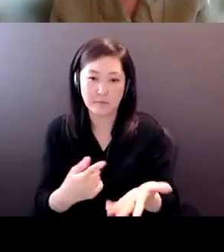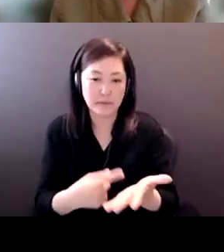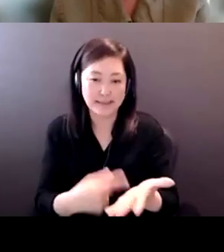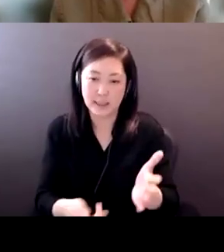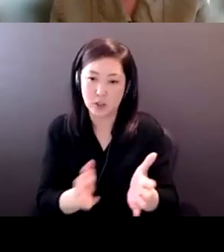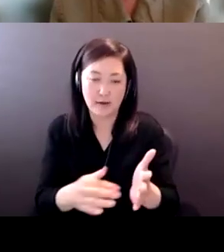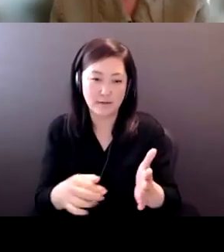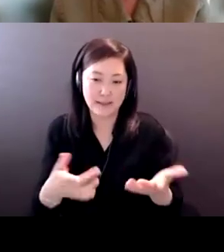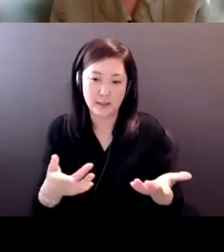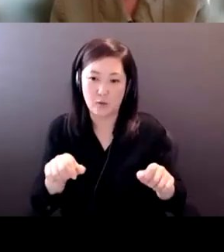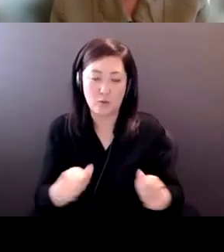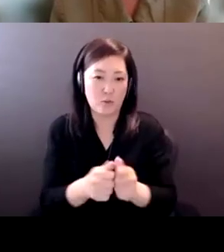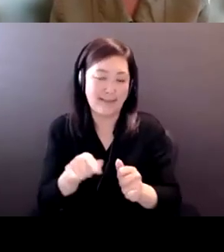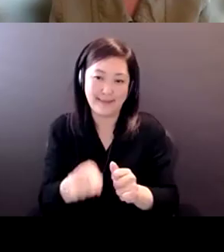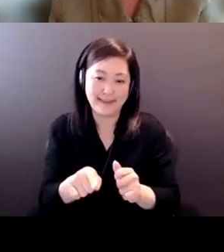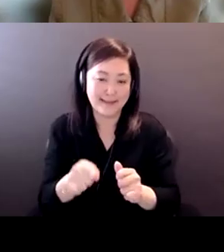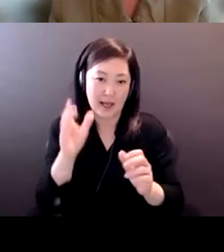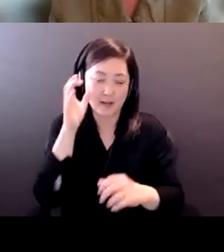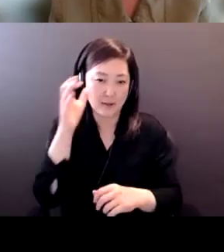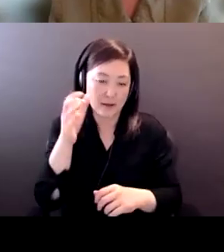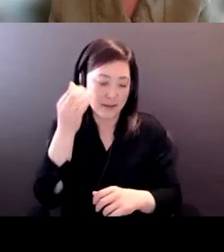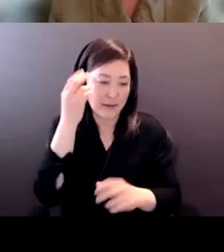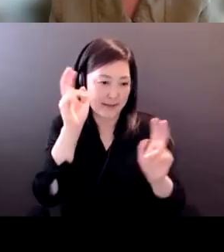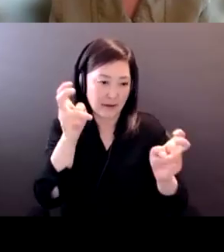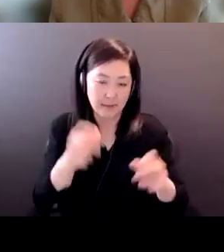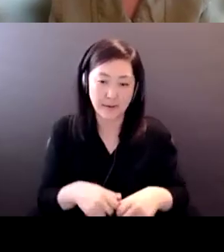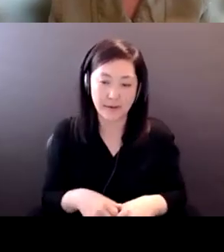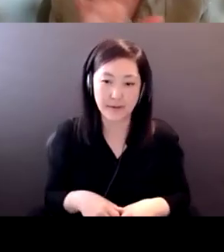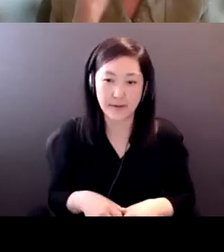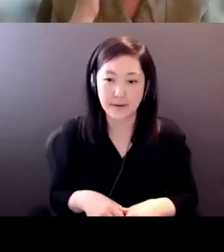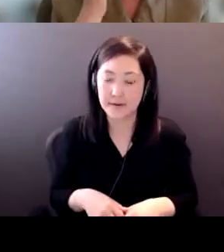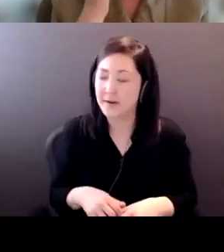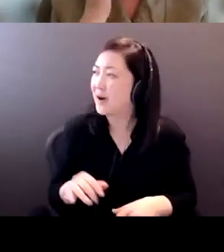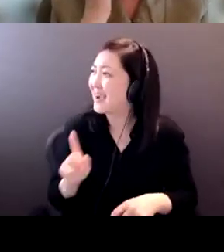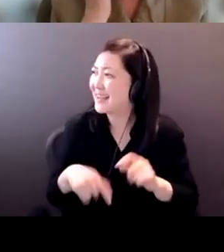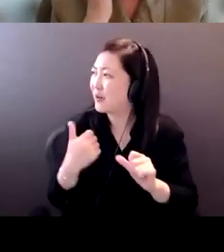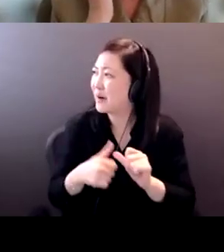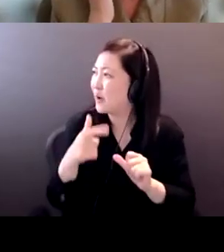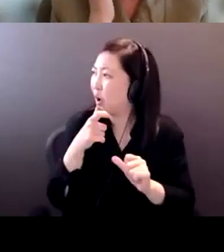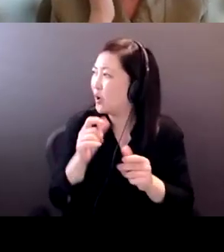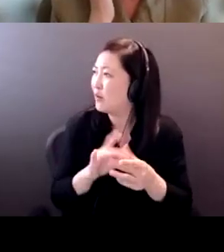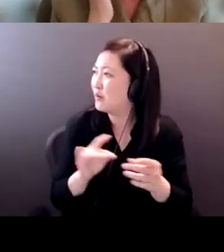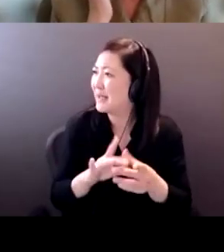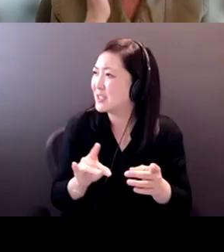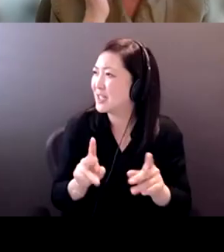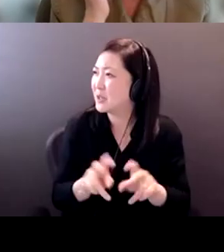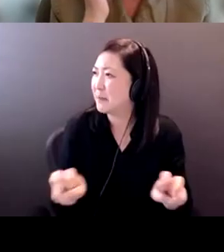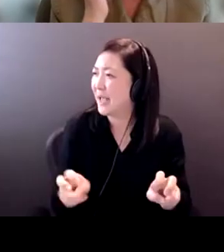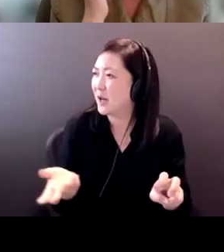it bears repetition here. I can't remember who said it earlier in this discussion,